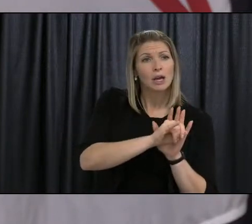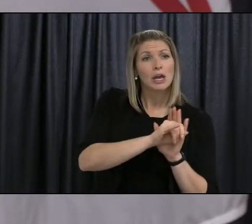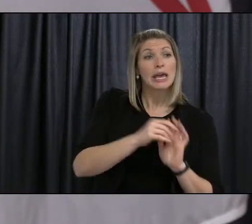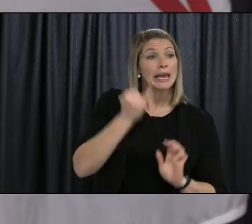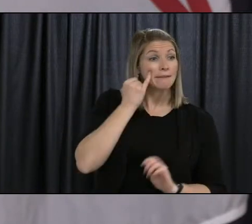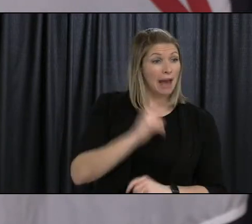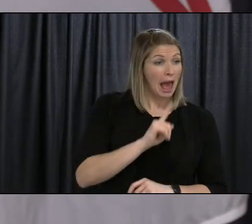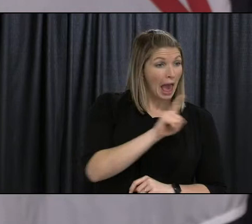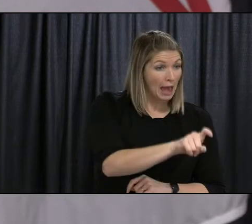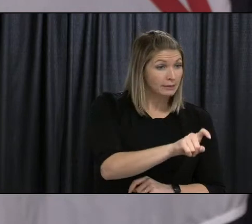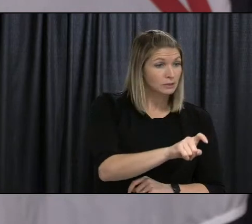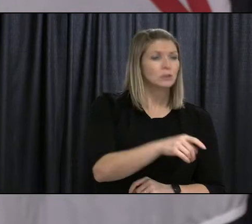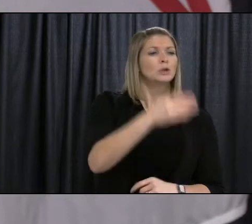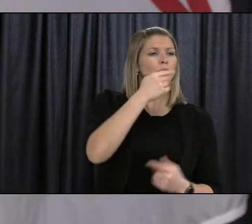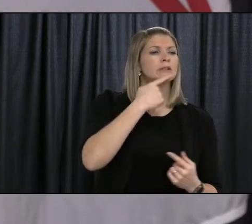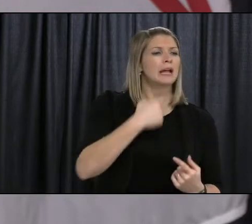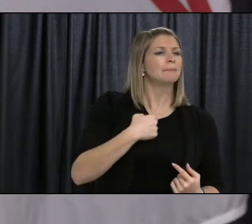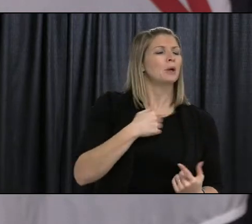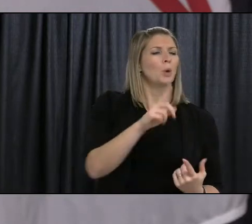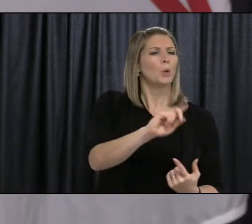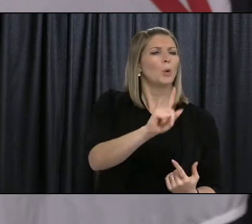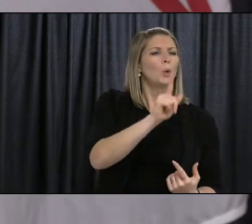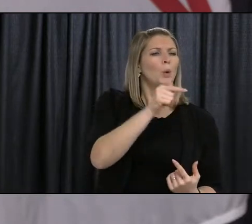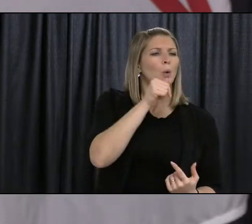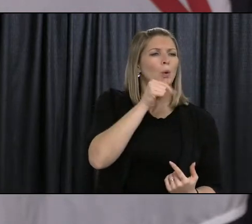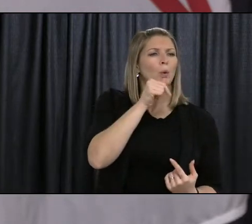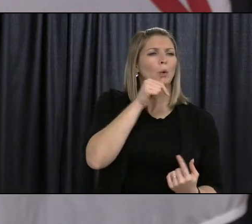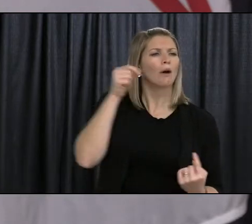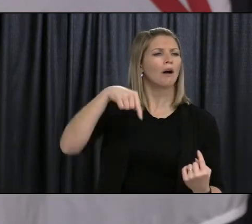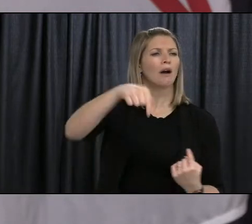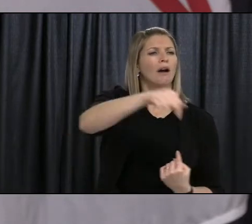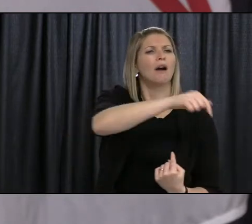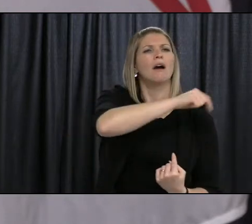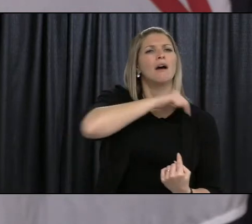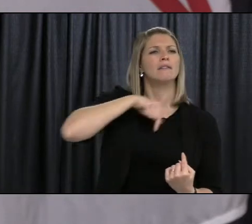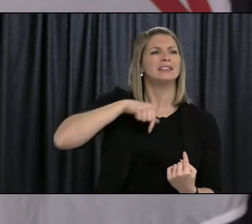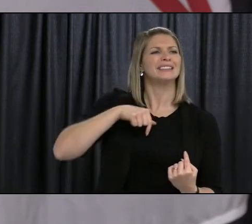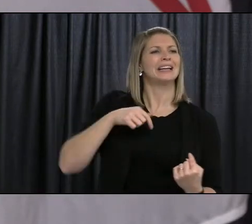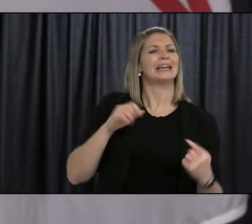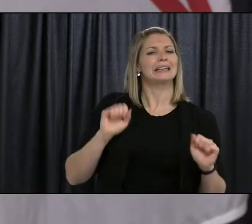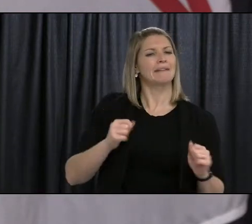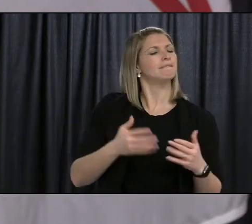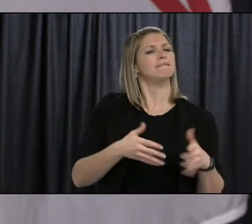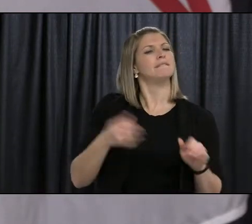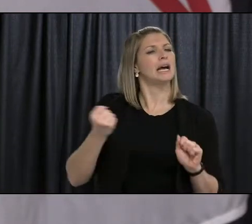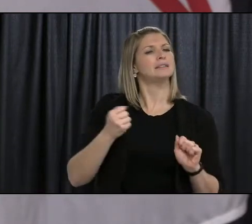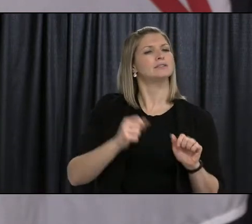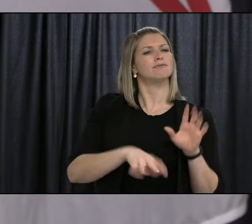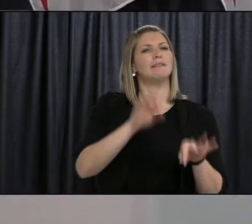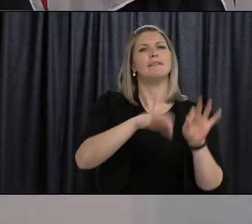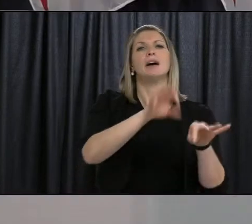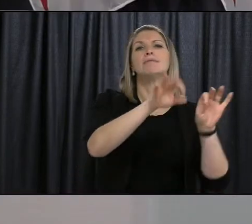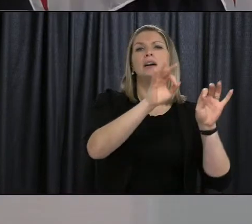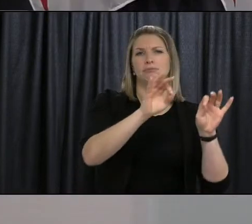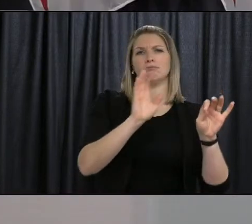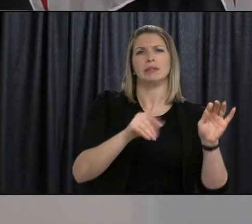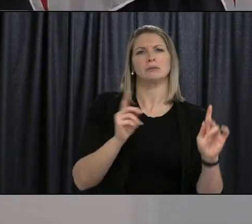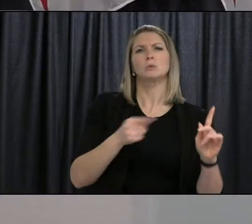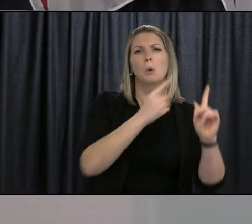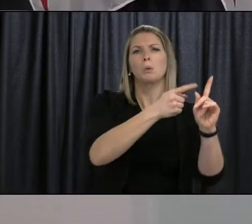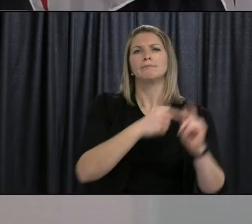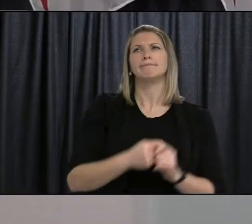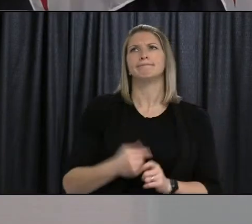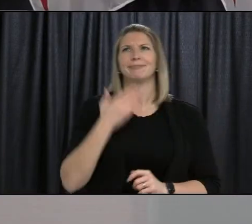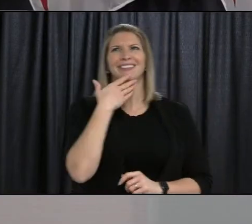your contacts are so that we can reach those people quickly and efficiently. Thank you.